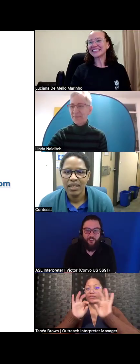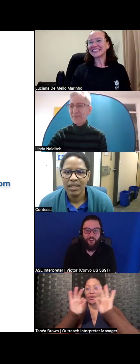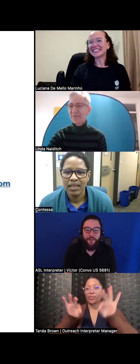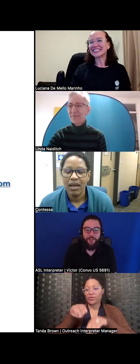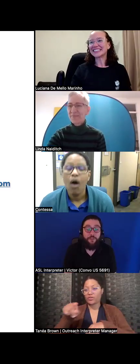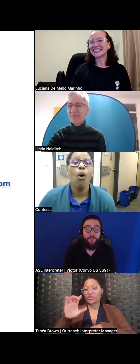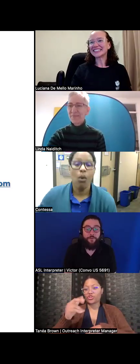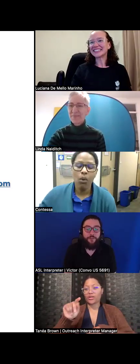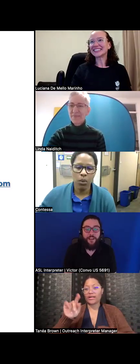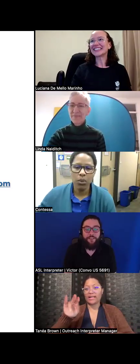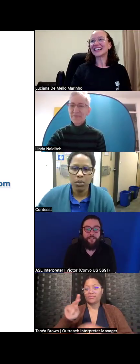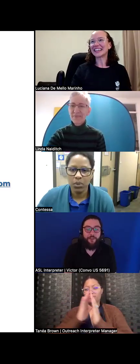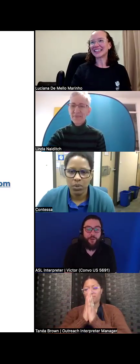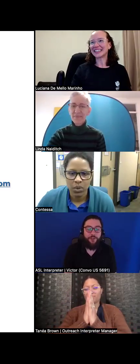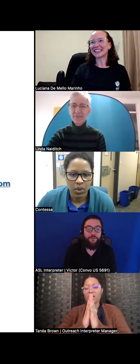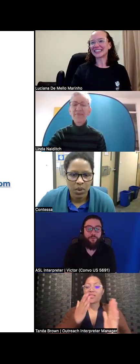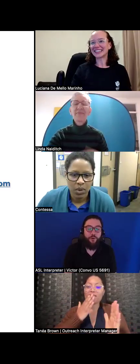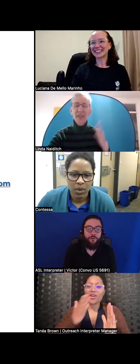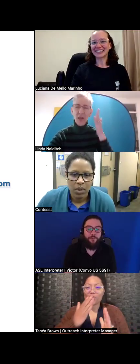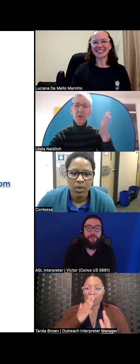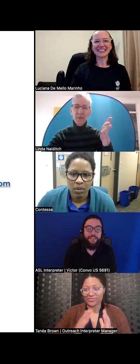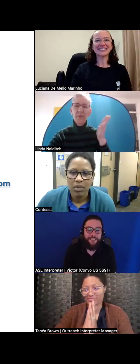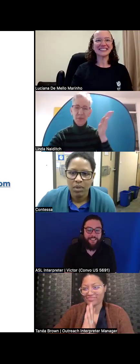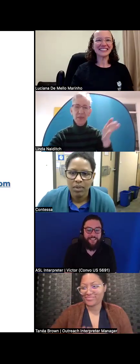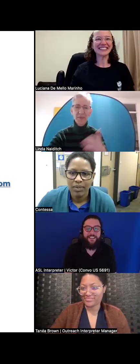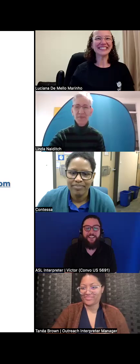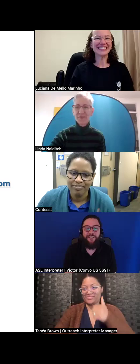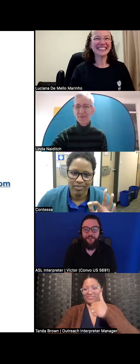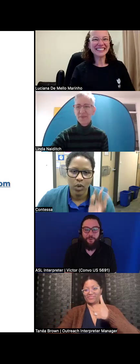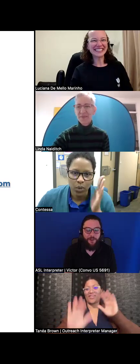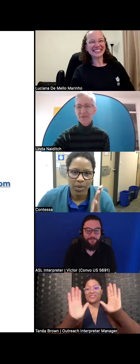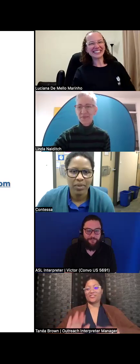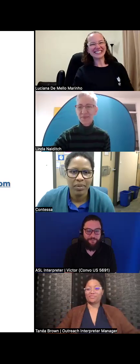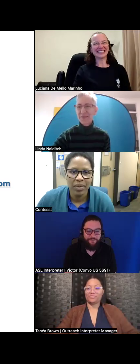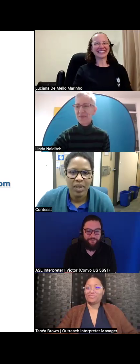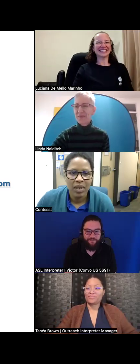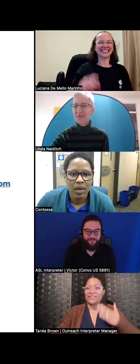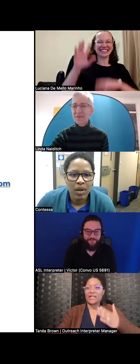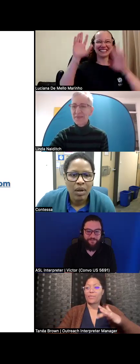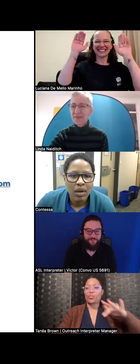All right. Make sure everyone fills out the evaluation form, please. Thank you all.